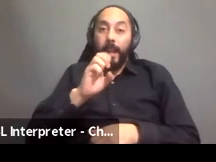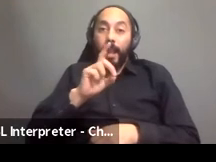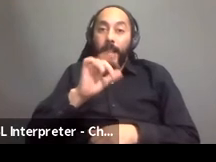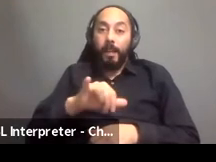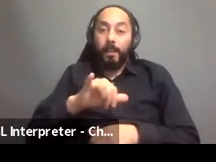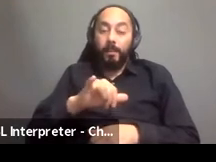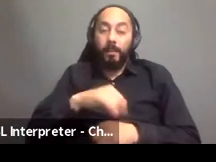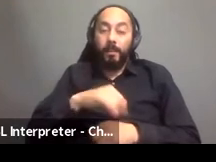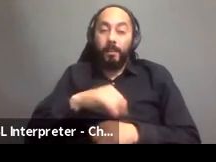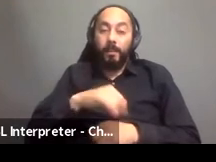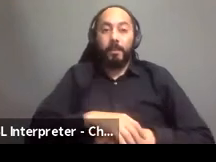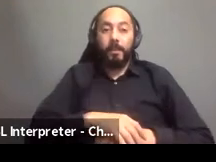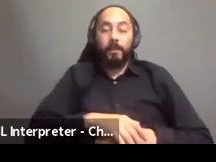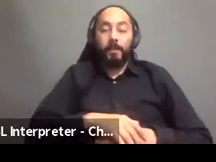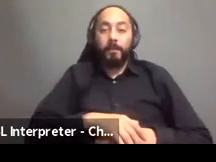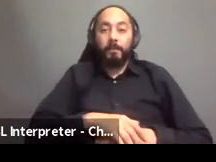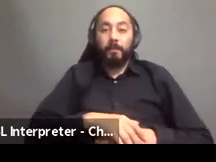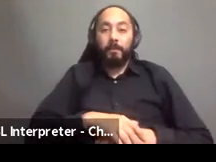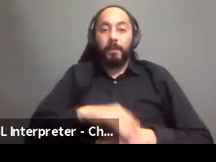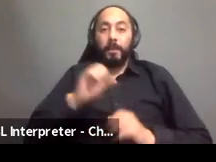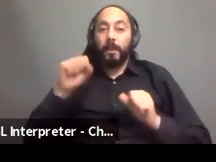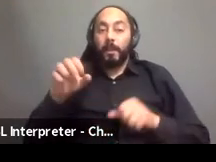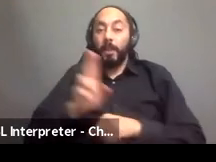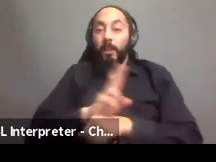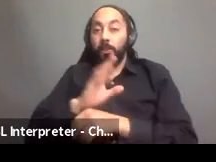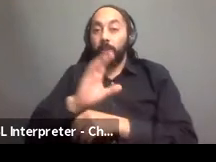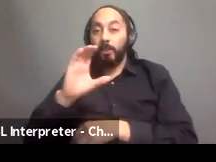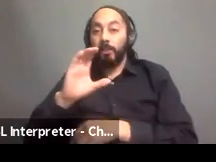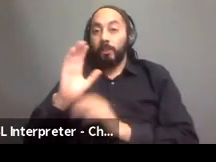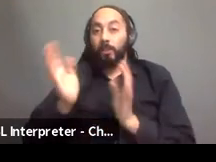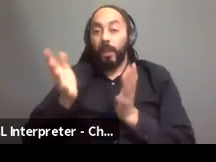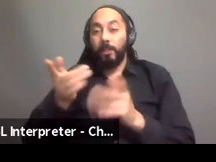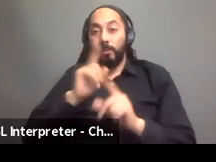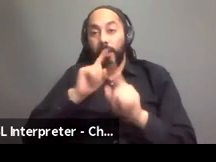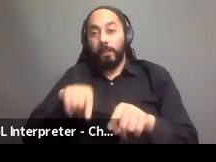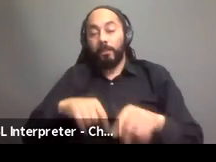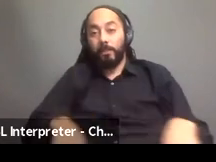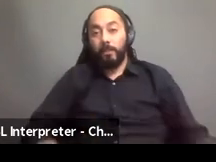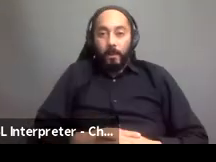chat to answer this question.